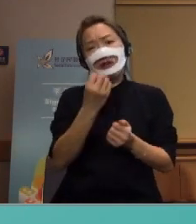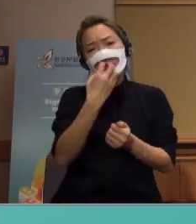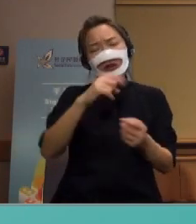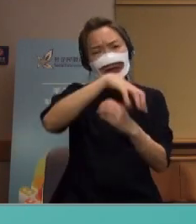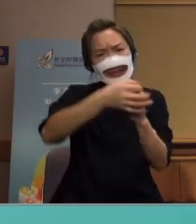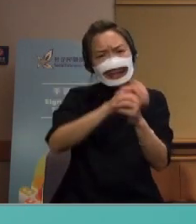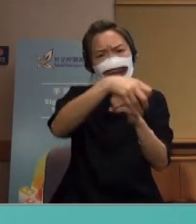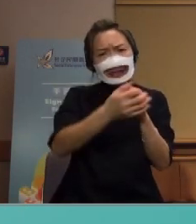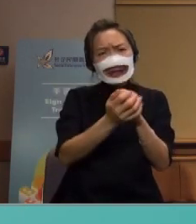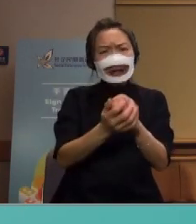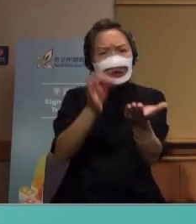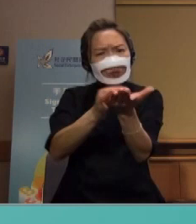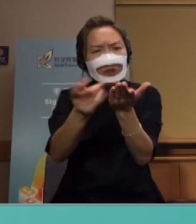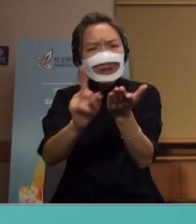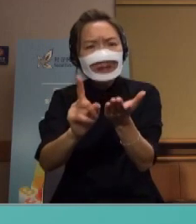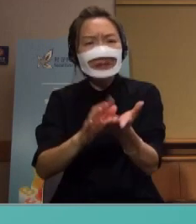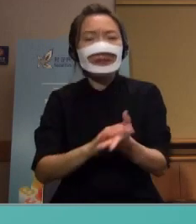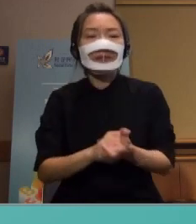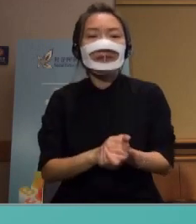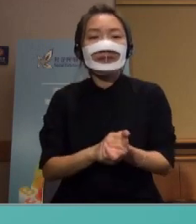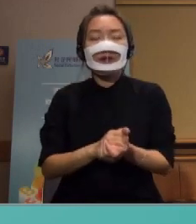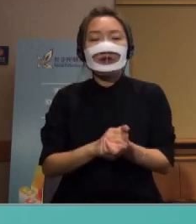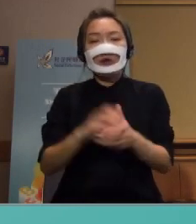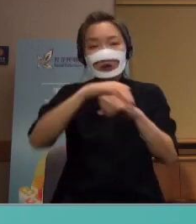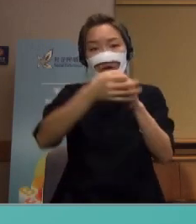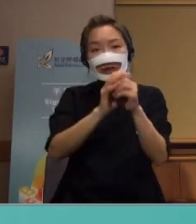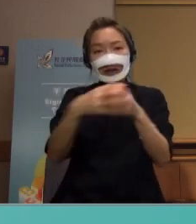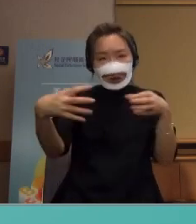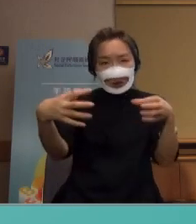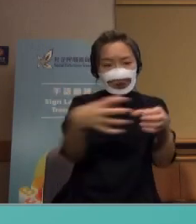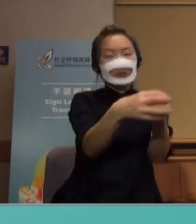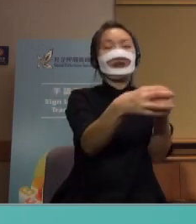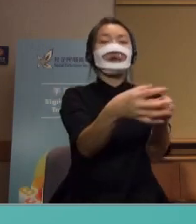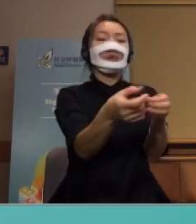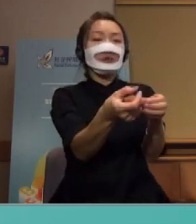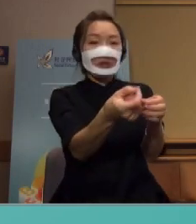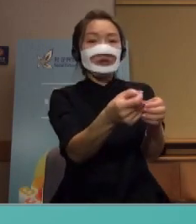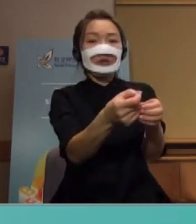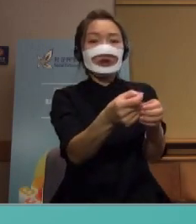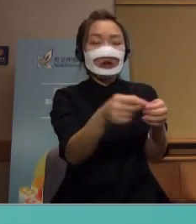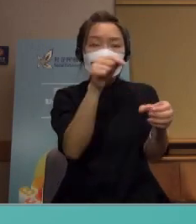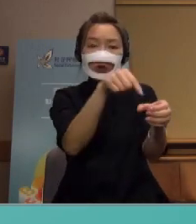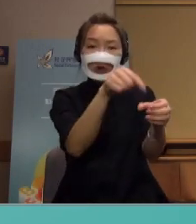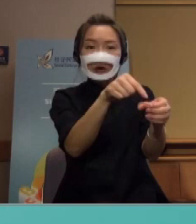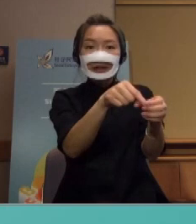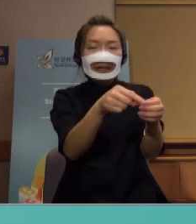world who have individually taken action to become carbon neutral themselves. It is a small, small drop in the ocean. There's a much larger circle